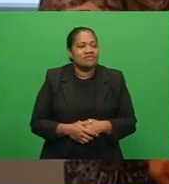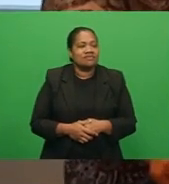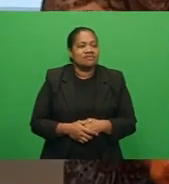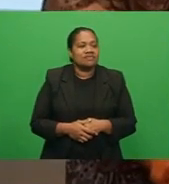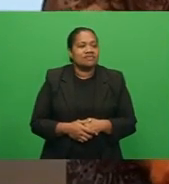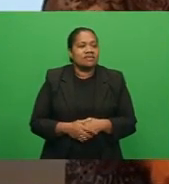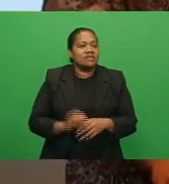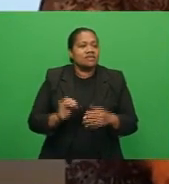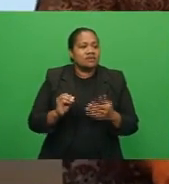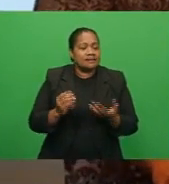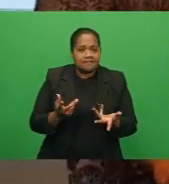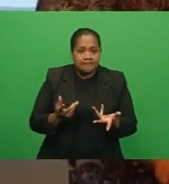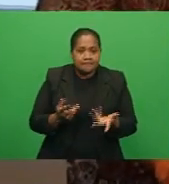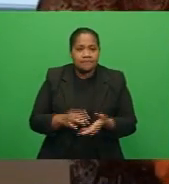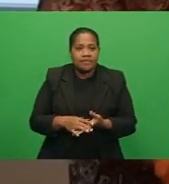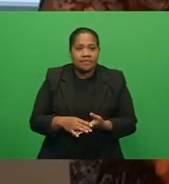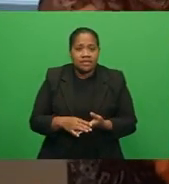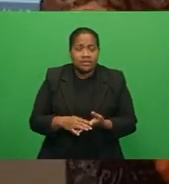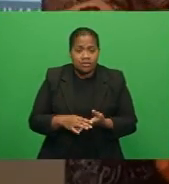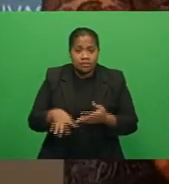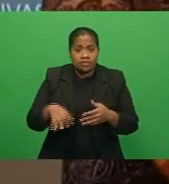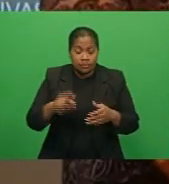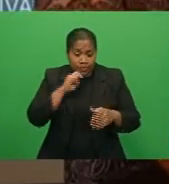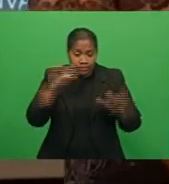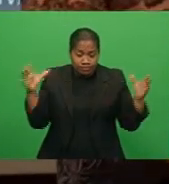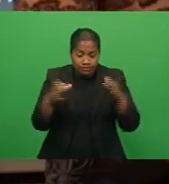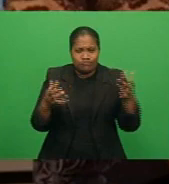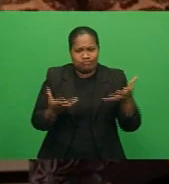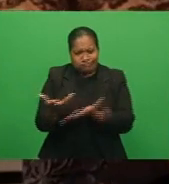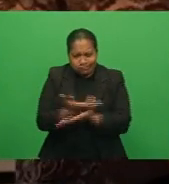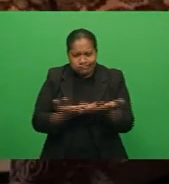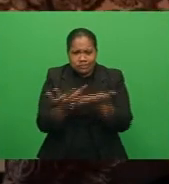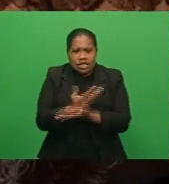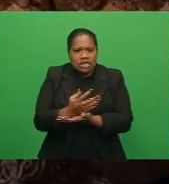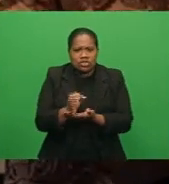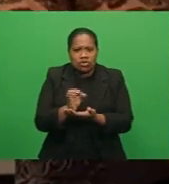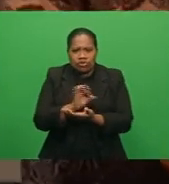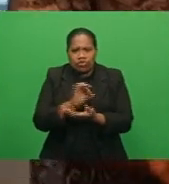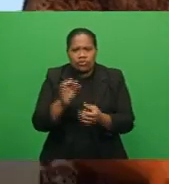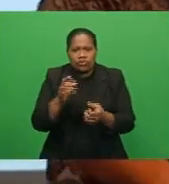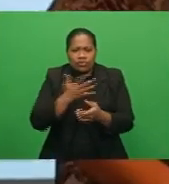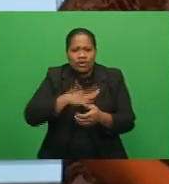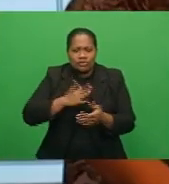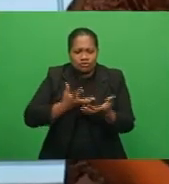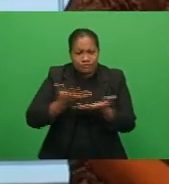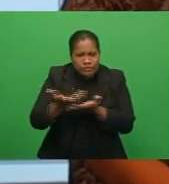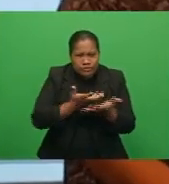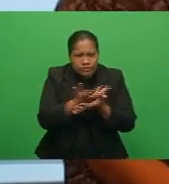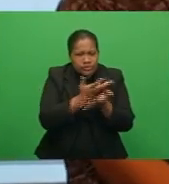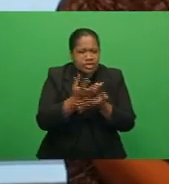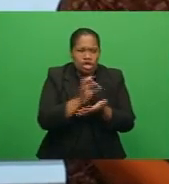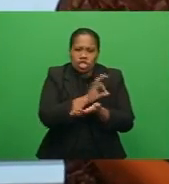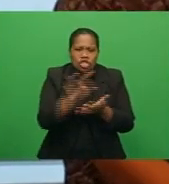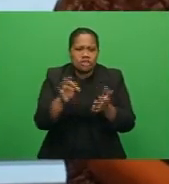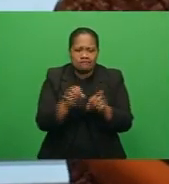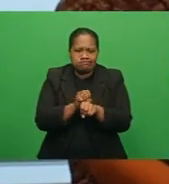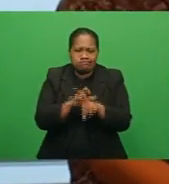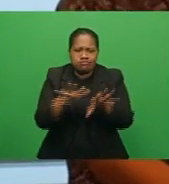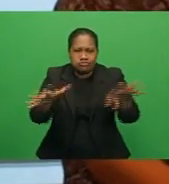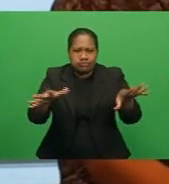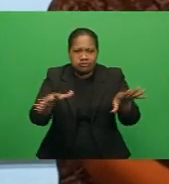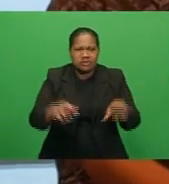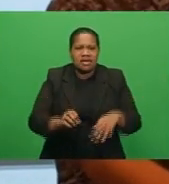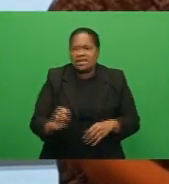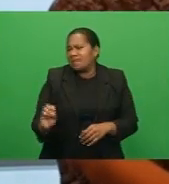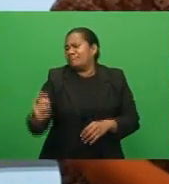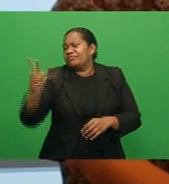GIIs, they don't spread in Fiji, and we saw some of the graphic illustrations what the danger it is actually